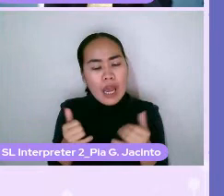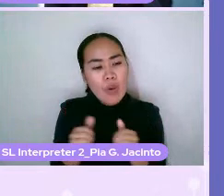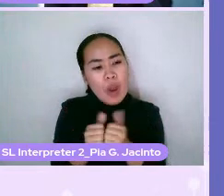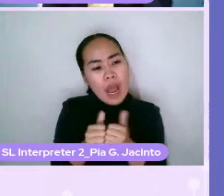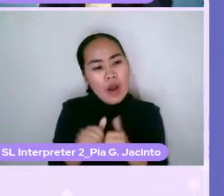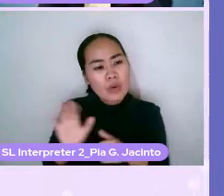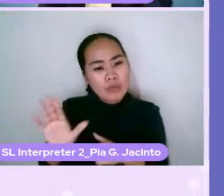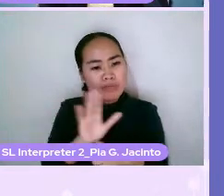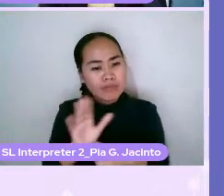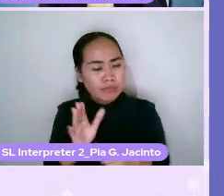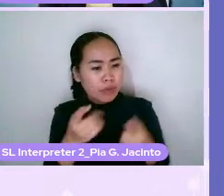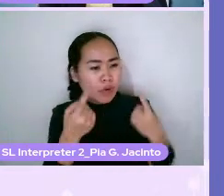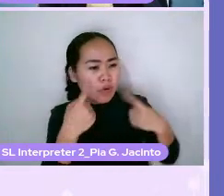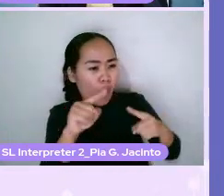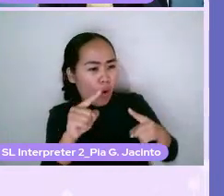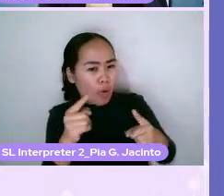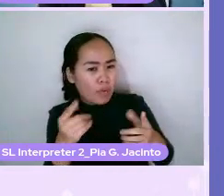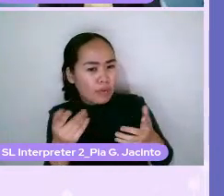research works.